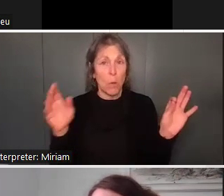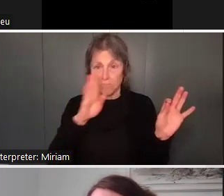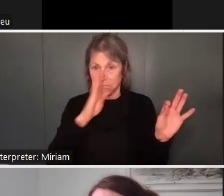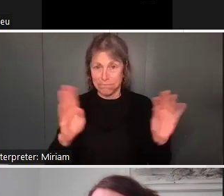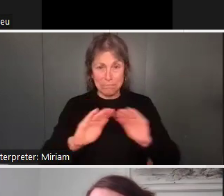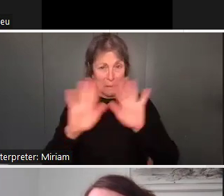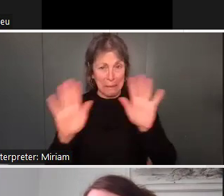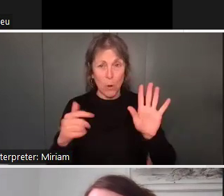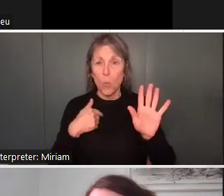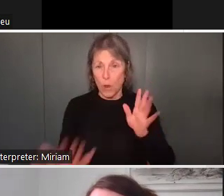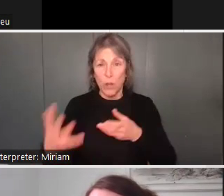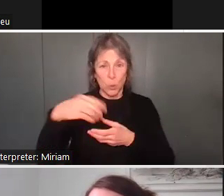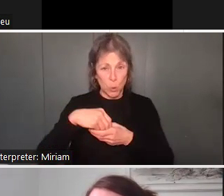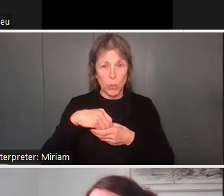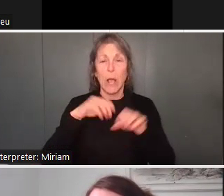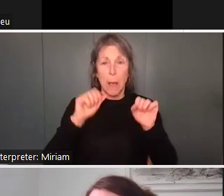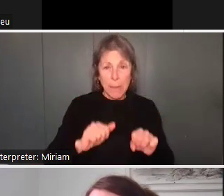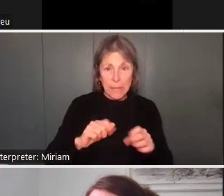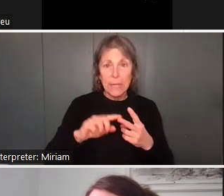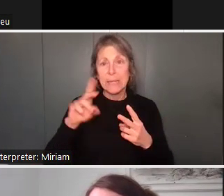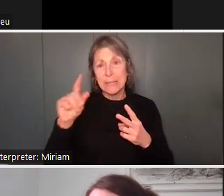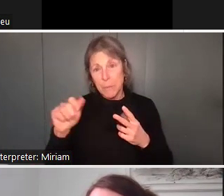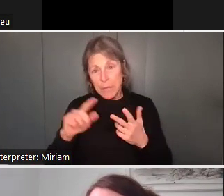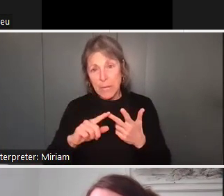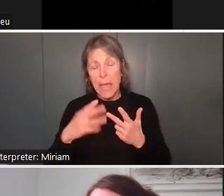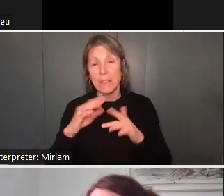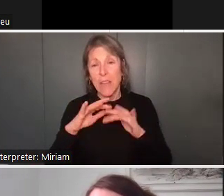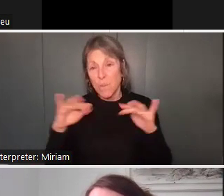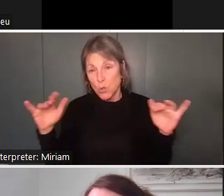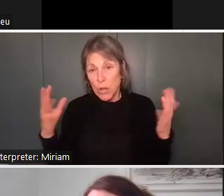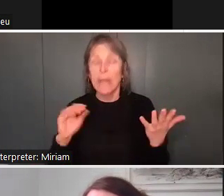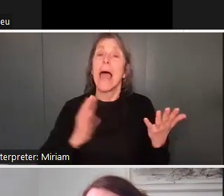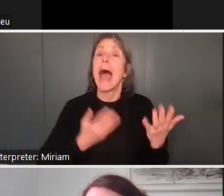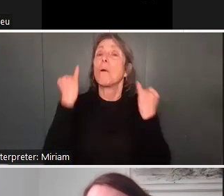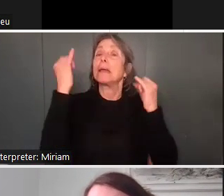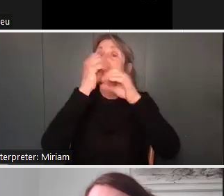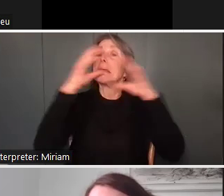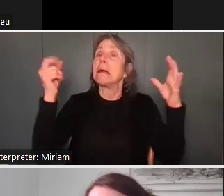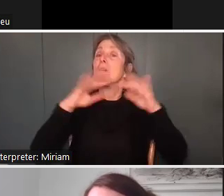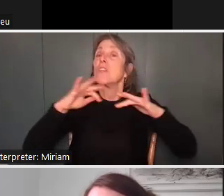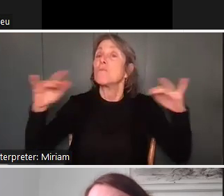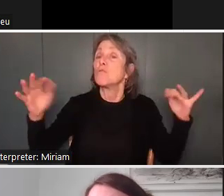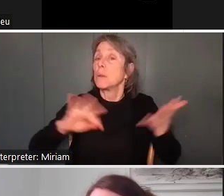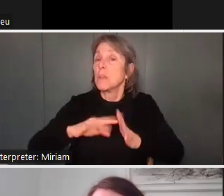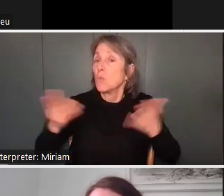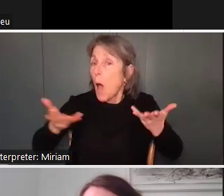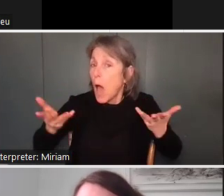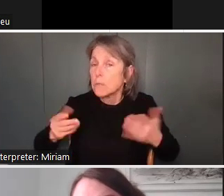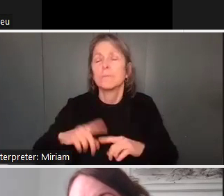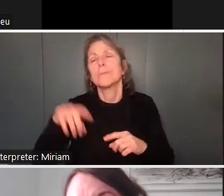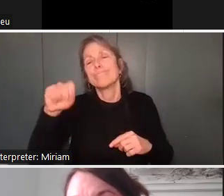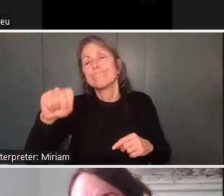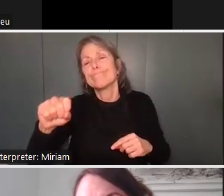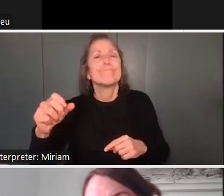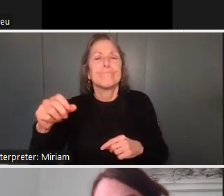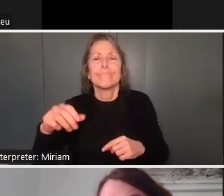we're including ability, disability in our idea of diversity. But yeah,